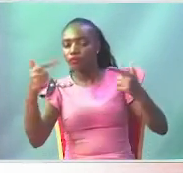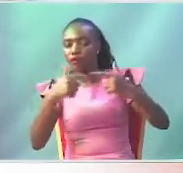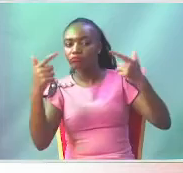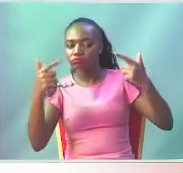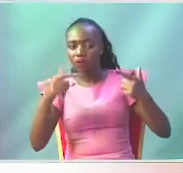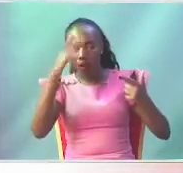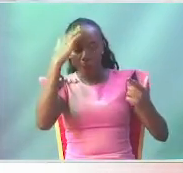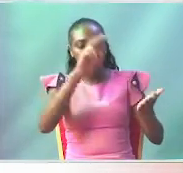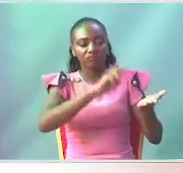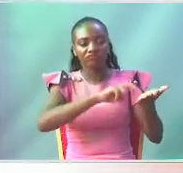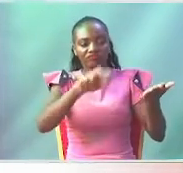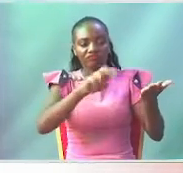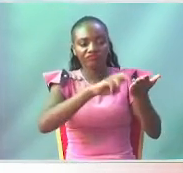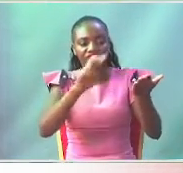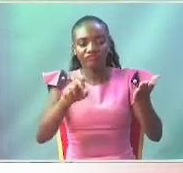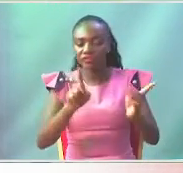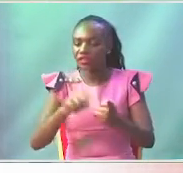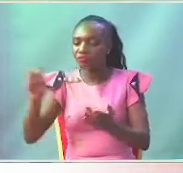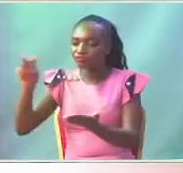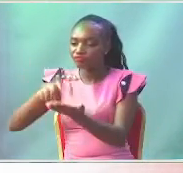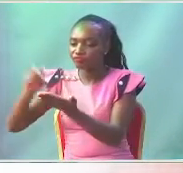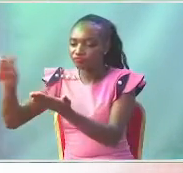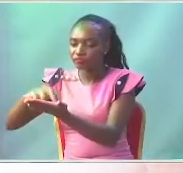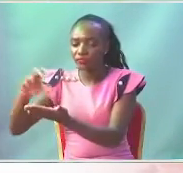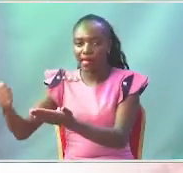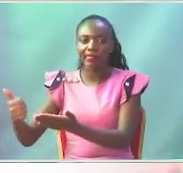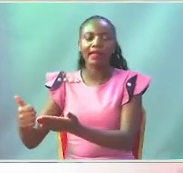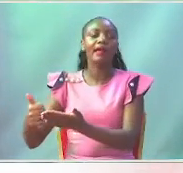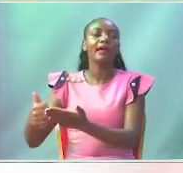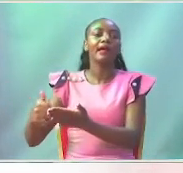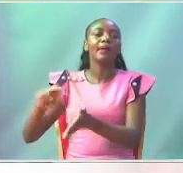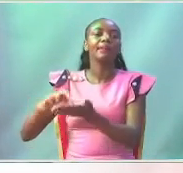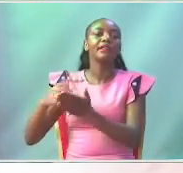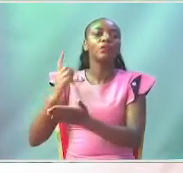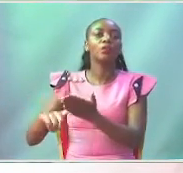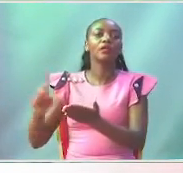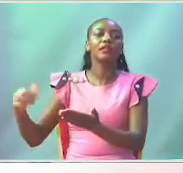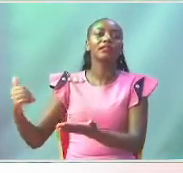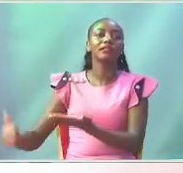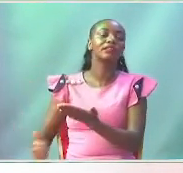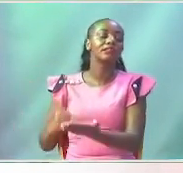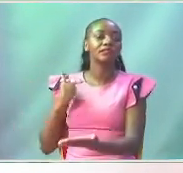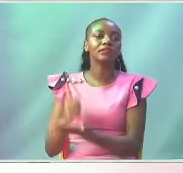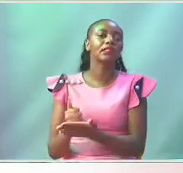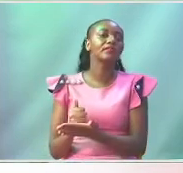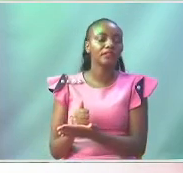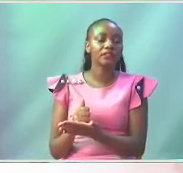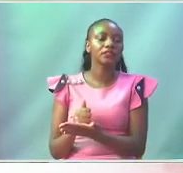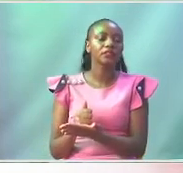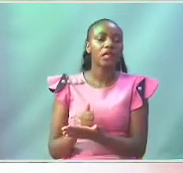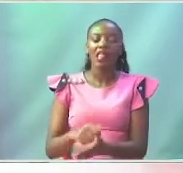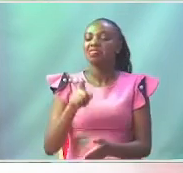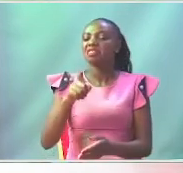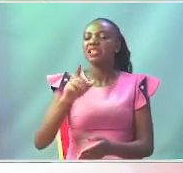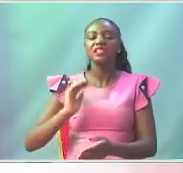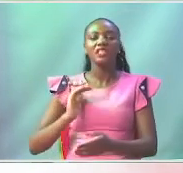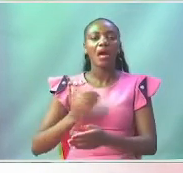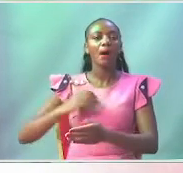hopping, saying they are selfish and self-centered. Party hopping has become part of our political culture.